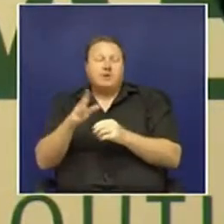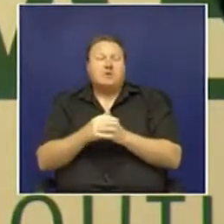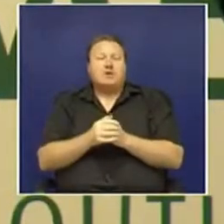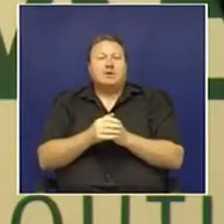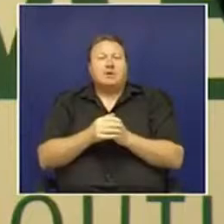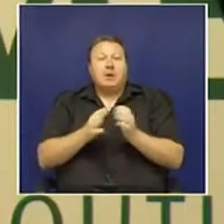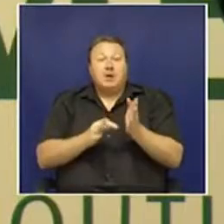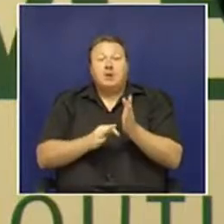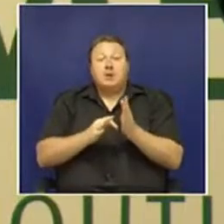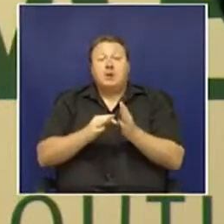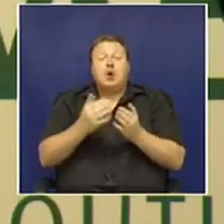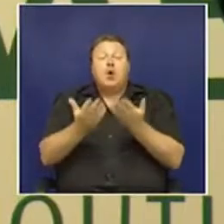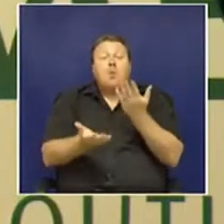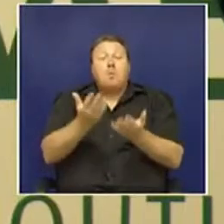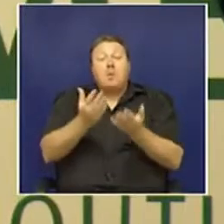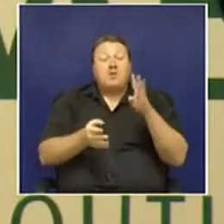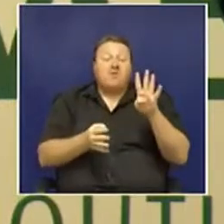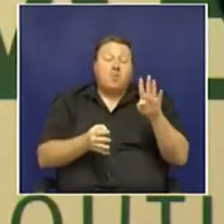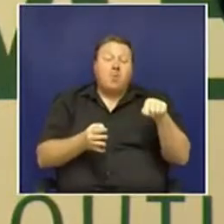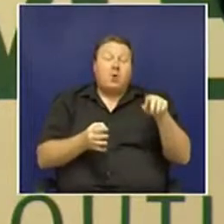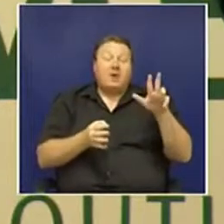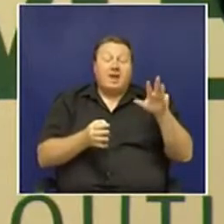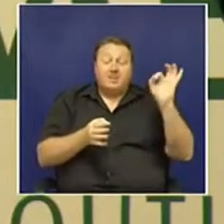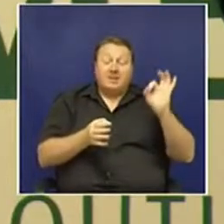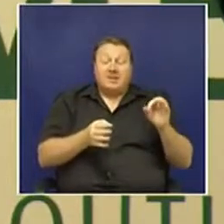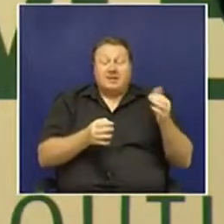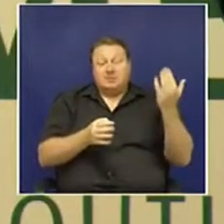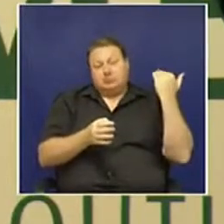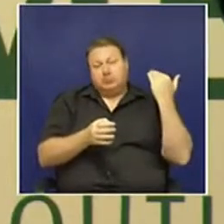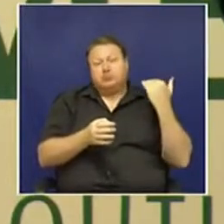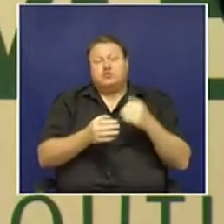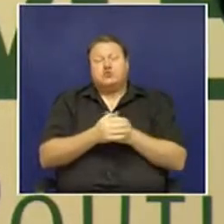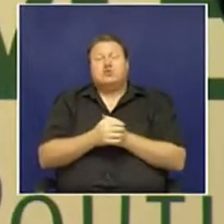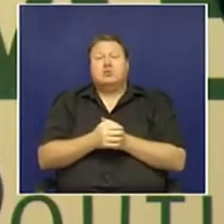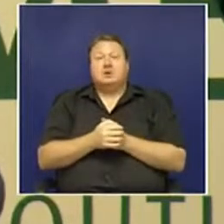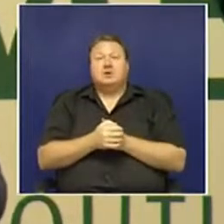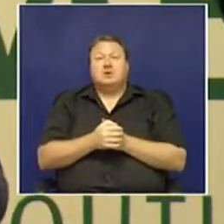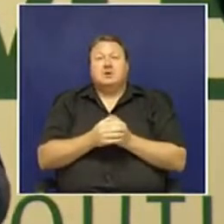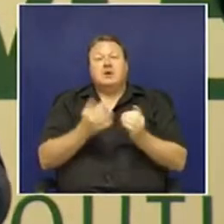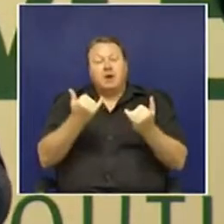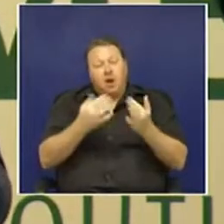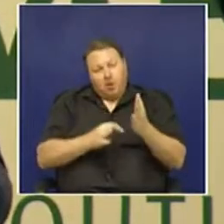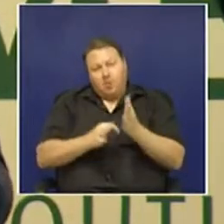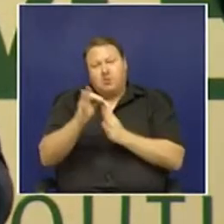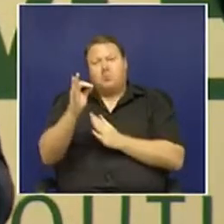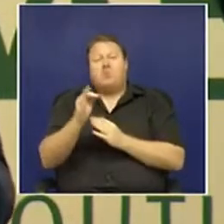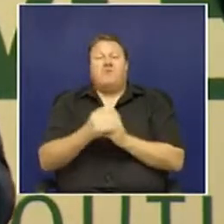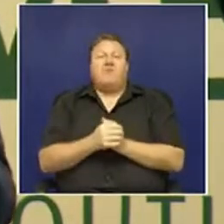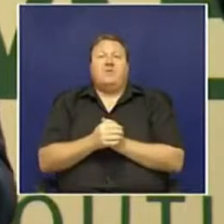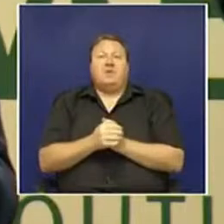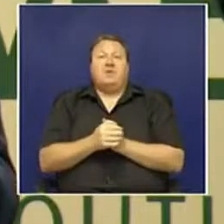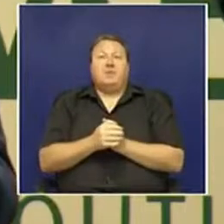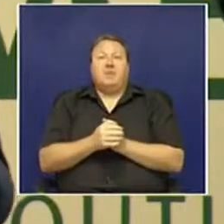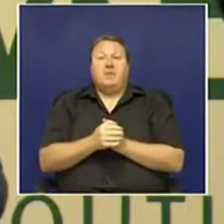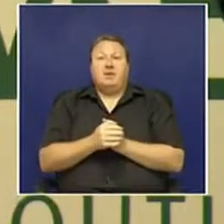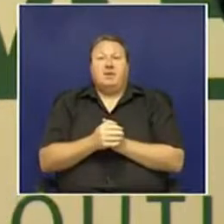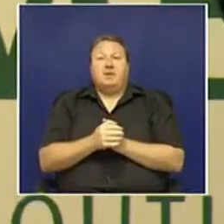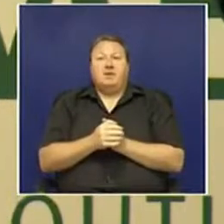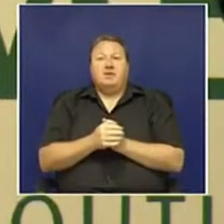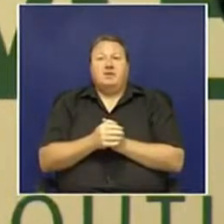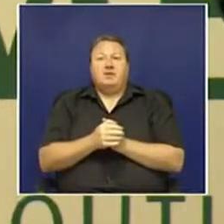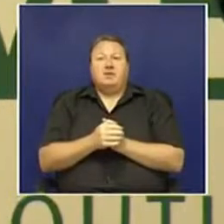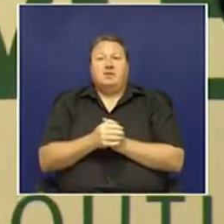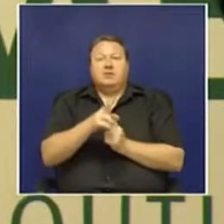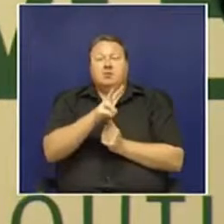4.8% that we estimated in the 25 budget. The deficit falls to 4% in